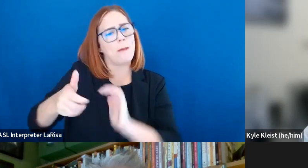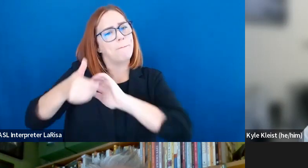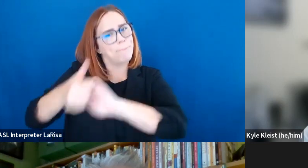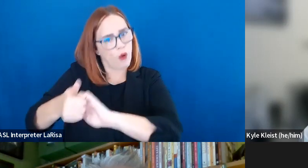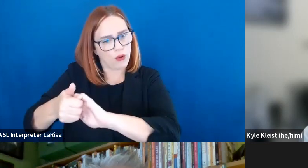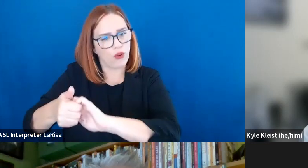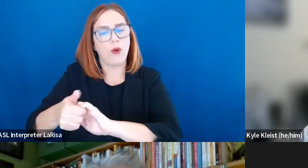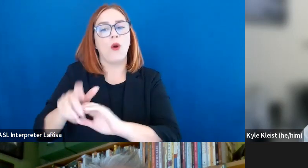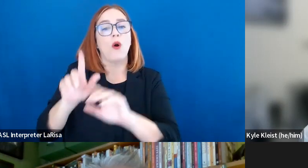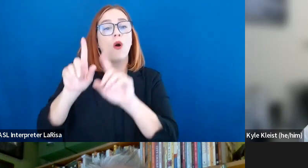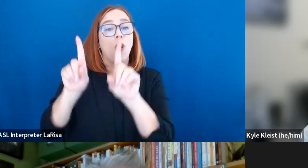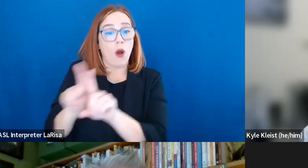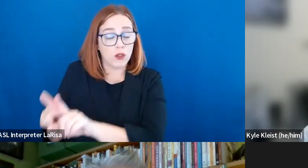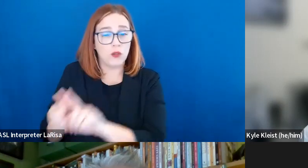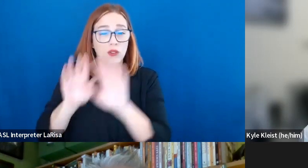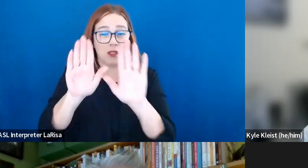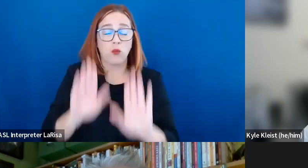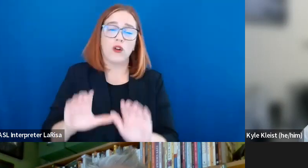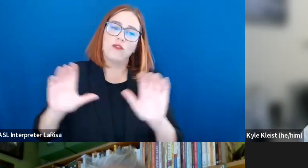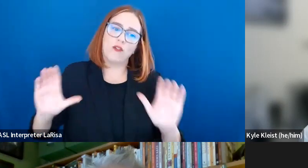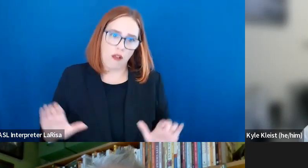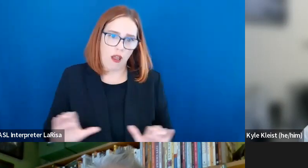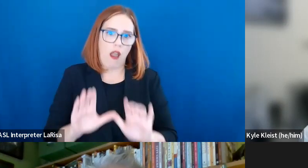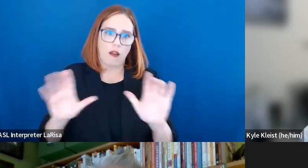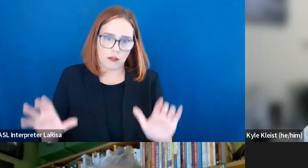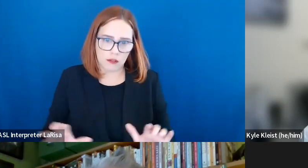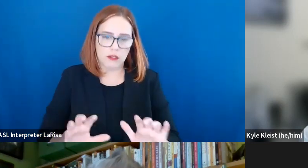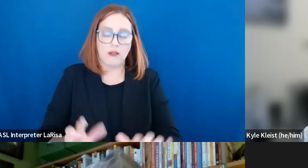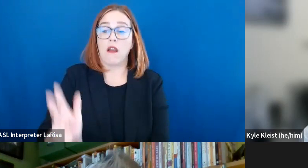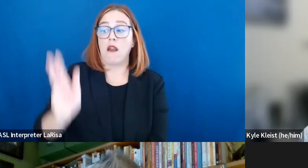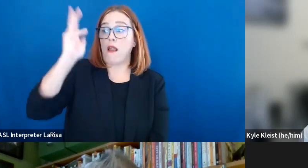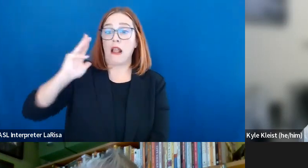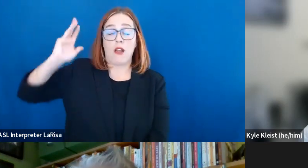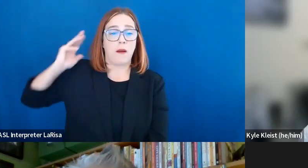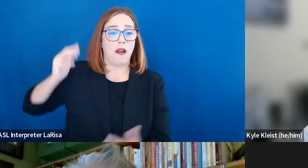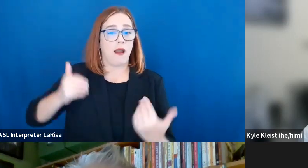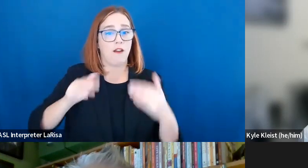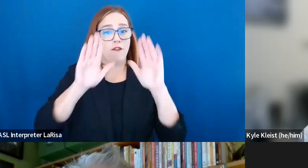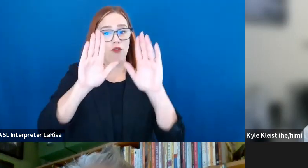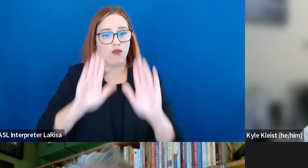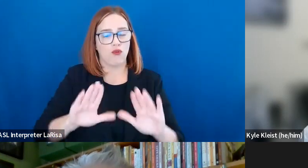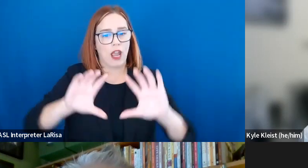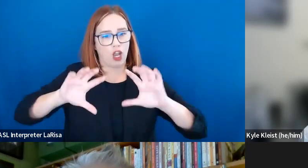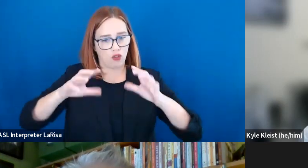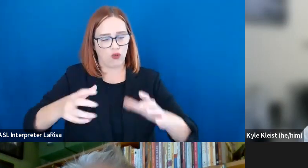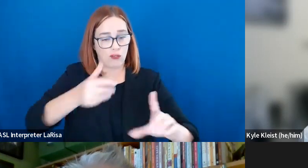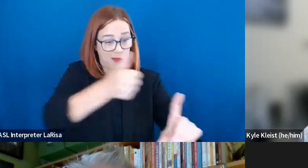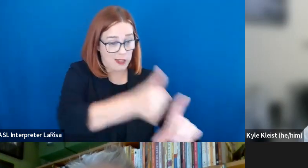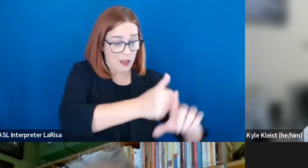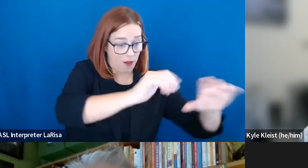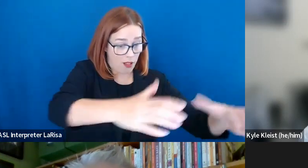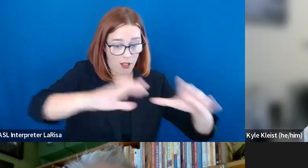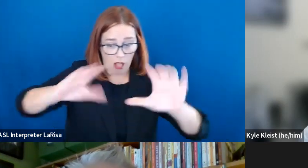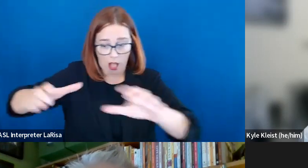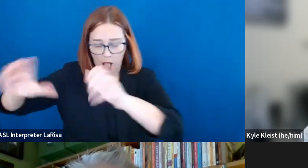activities. In the past, we've had some great groups that were kind of age specific. We had one that was